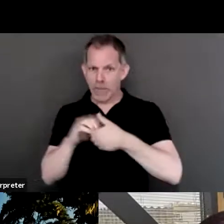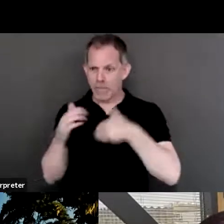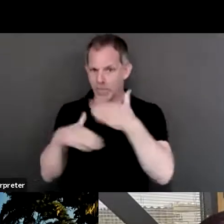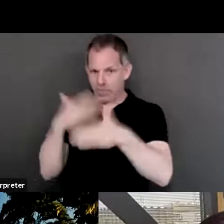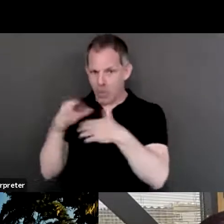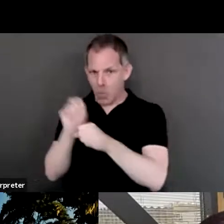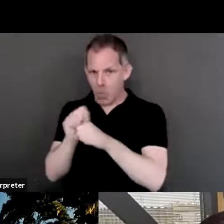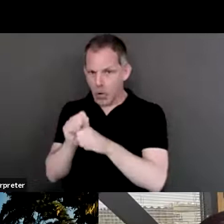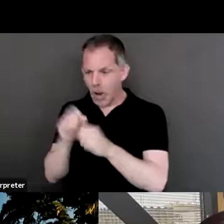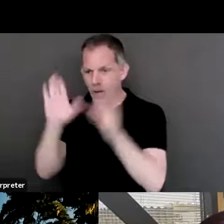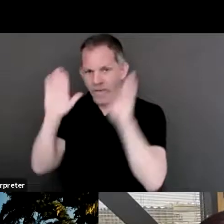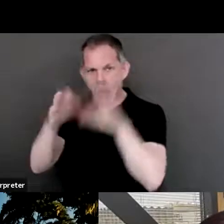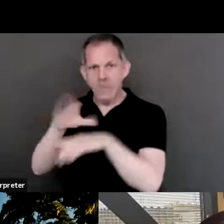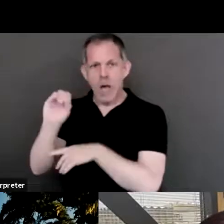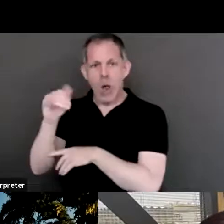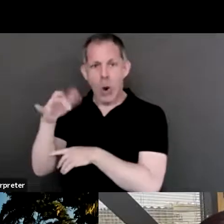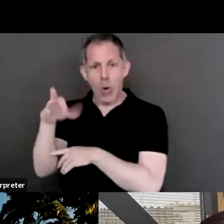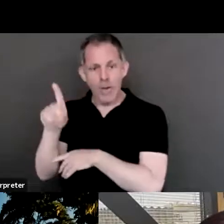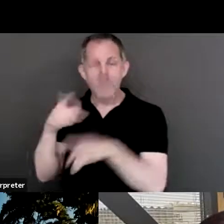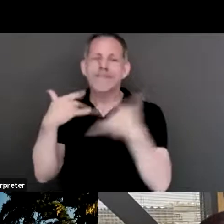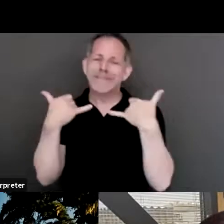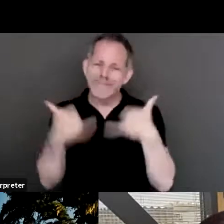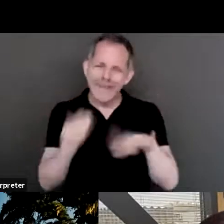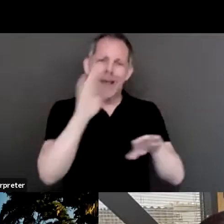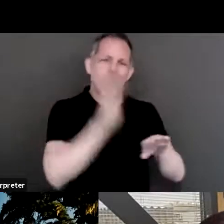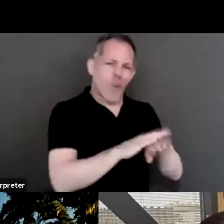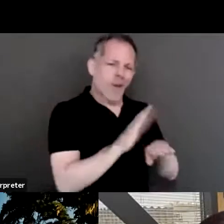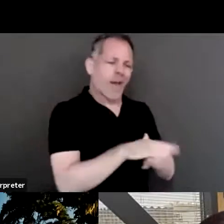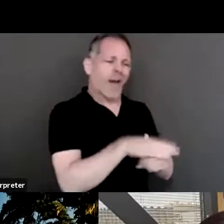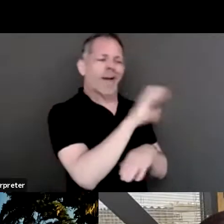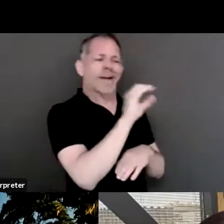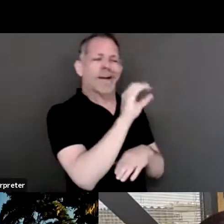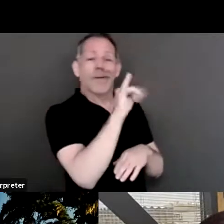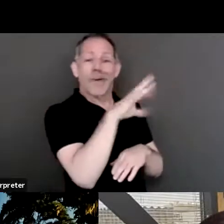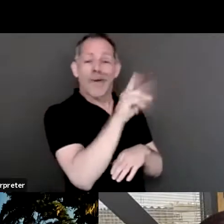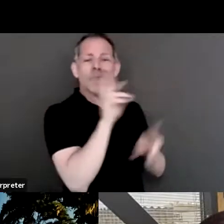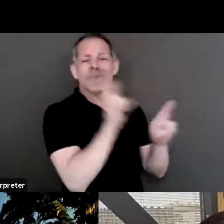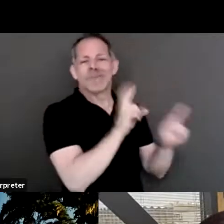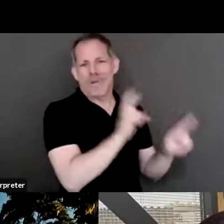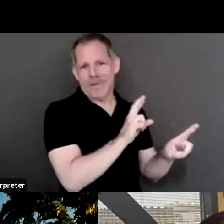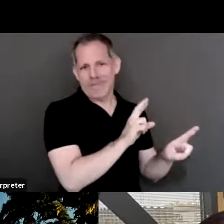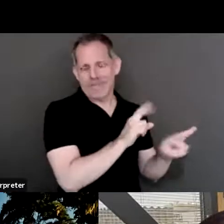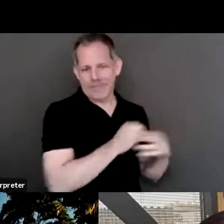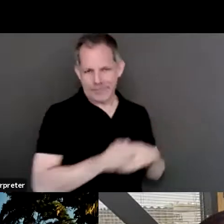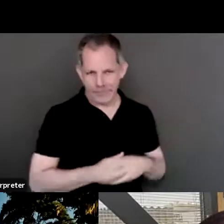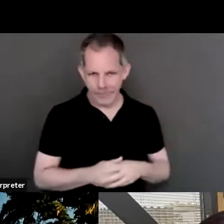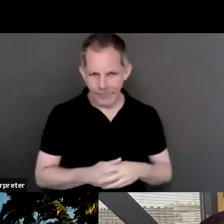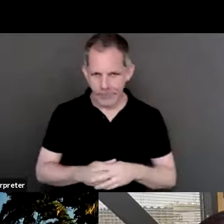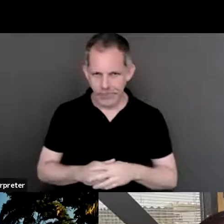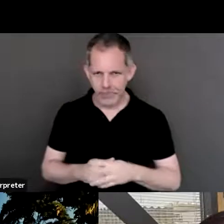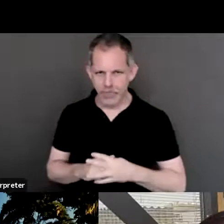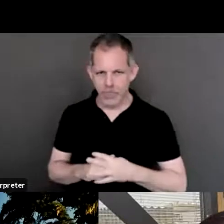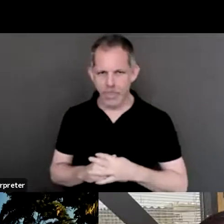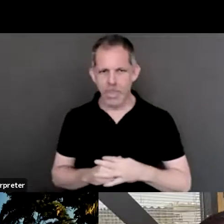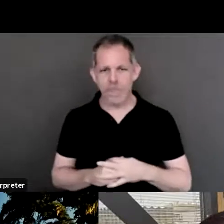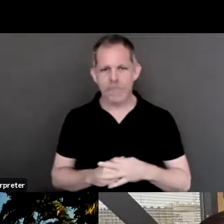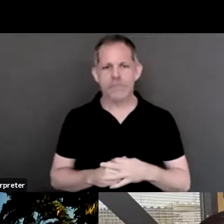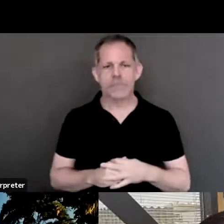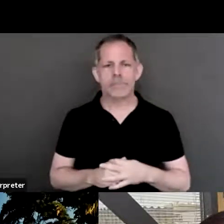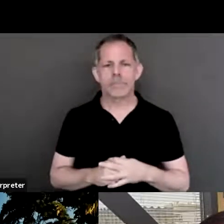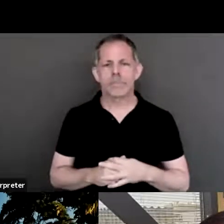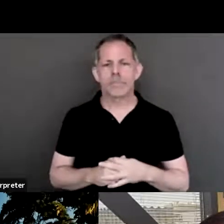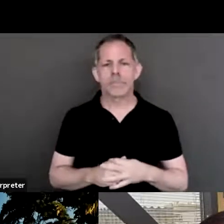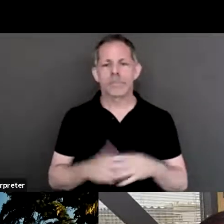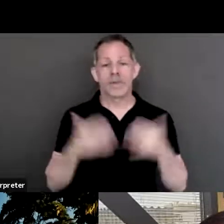the COVID response, and now as again, we place greater emphasis on the opioid response again, we'll continue to do that